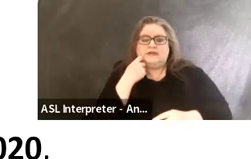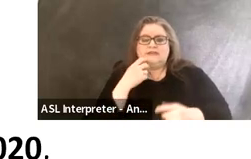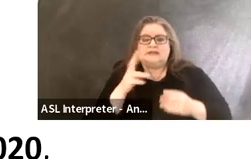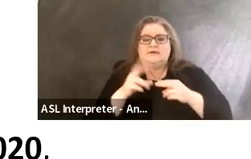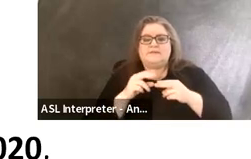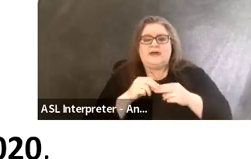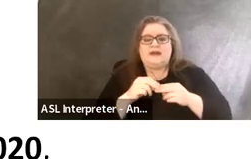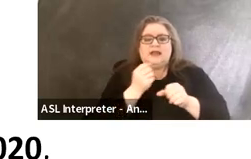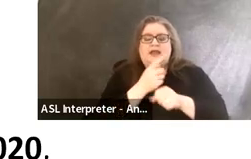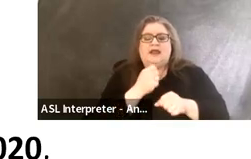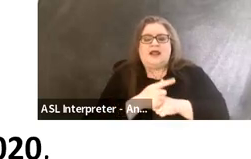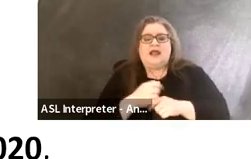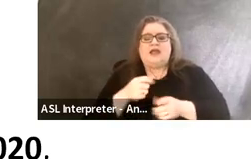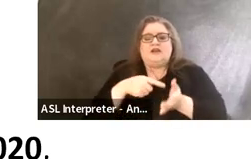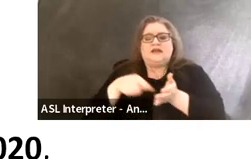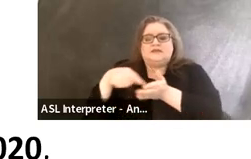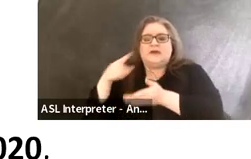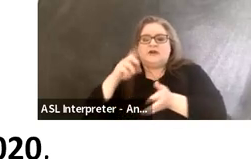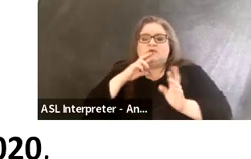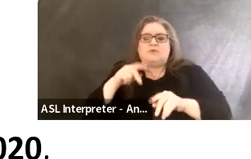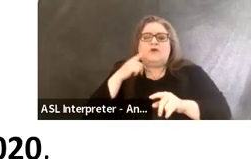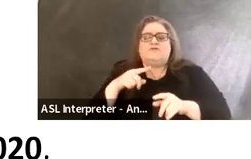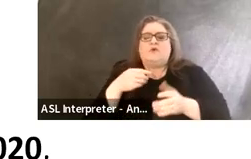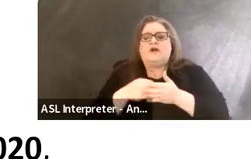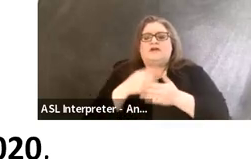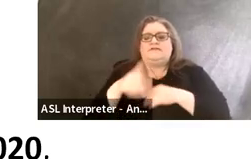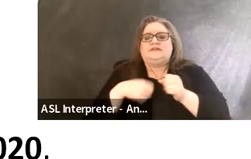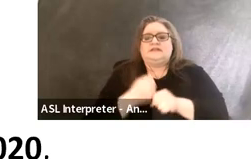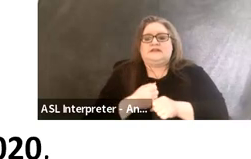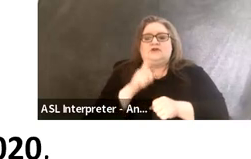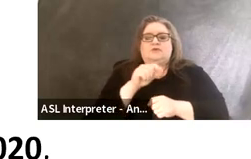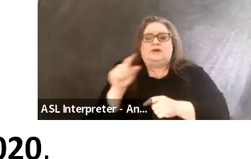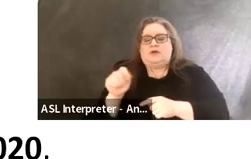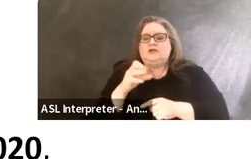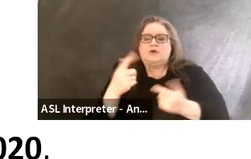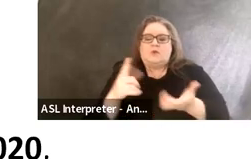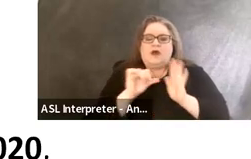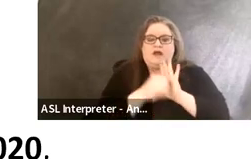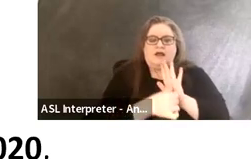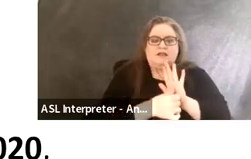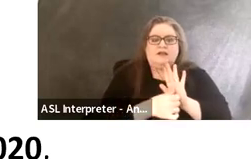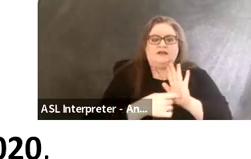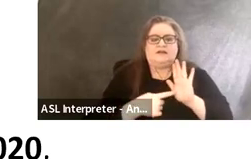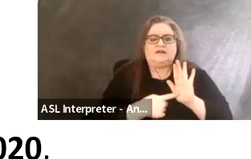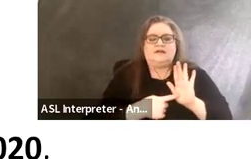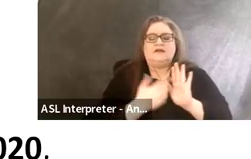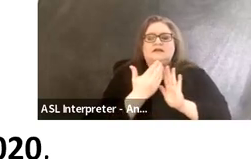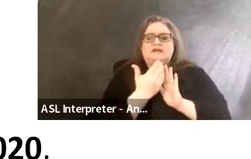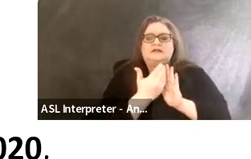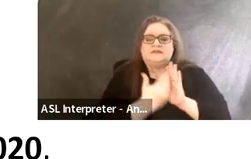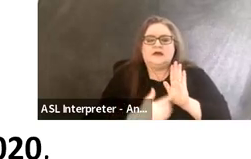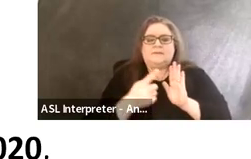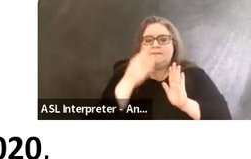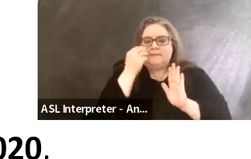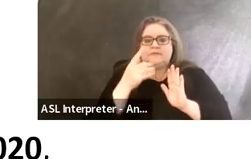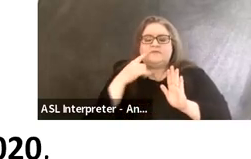Medicaid annual expenditures report for fiscal year 2020. So I just want to highlight some of this data for you